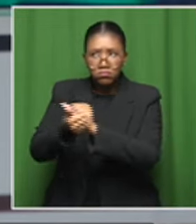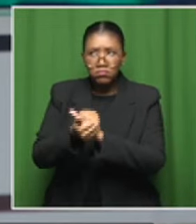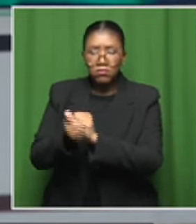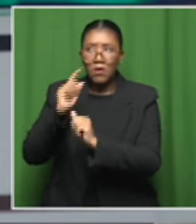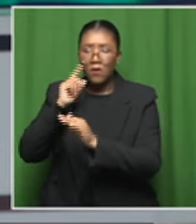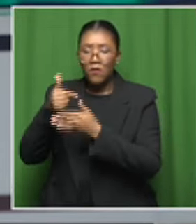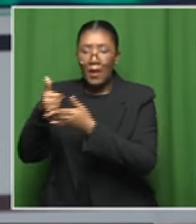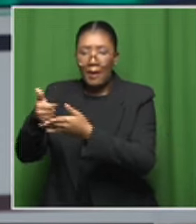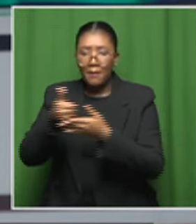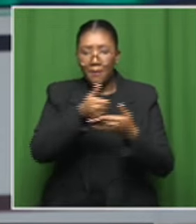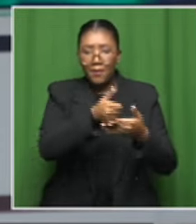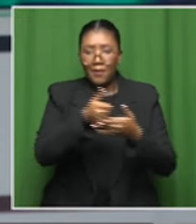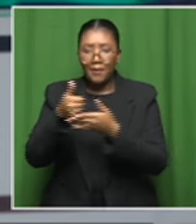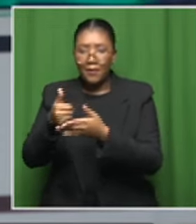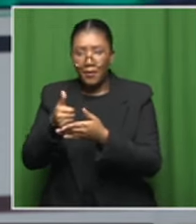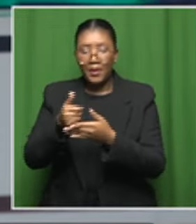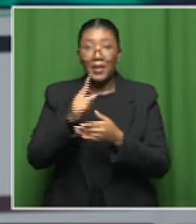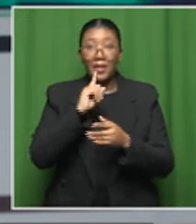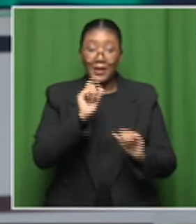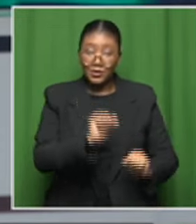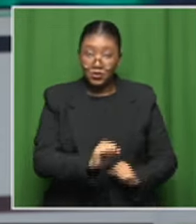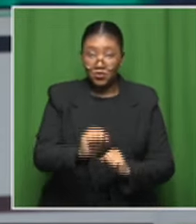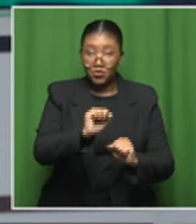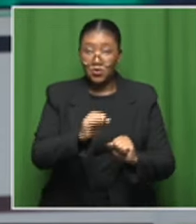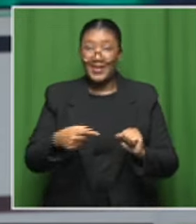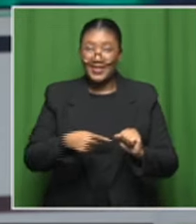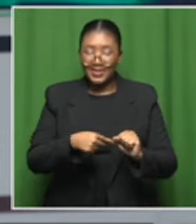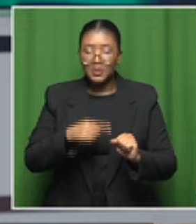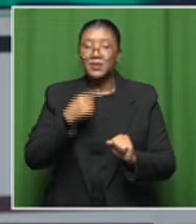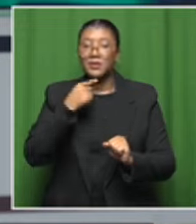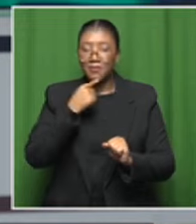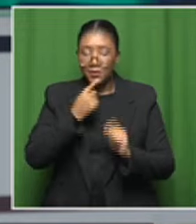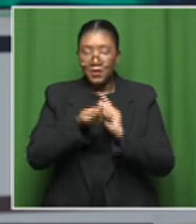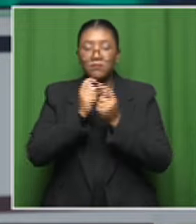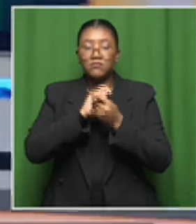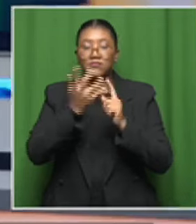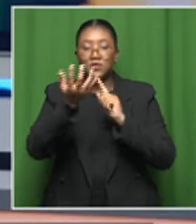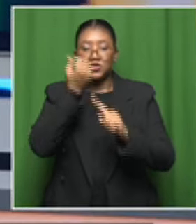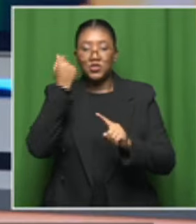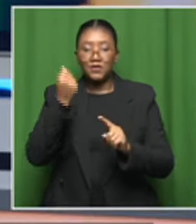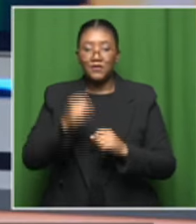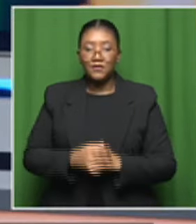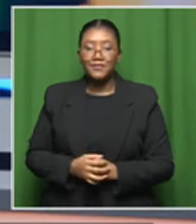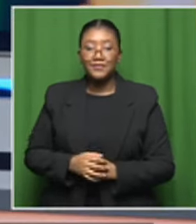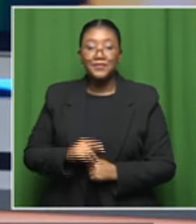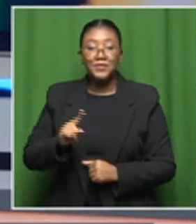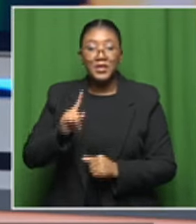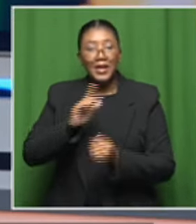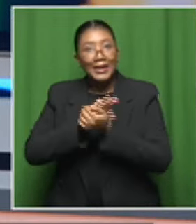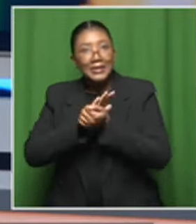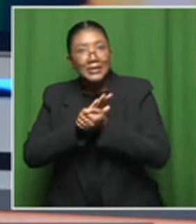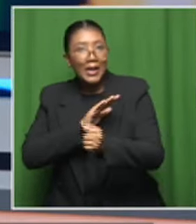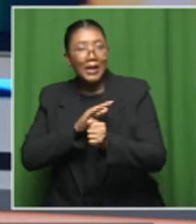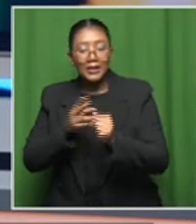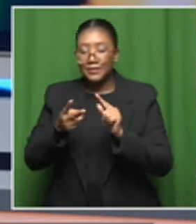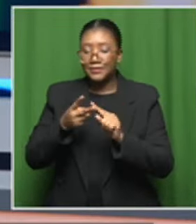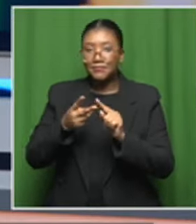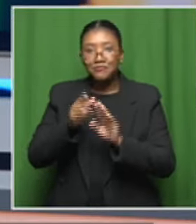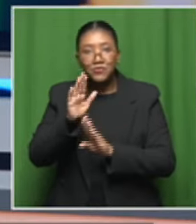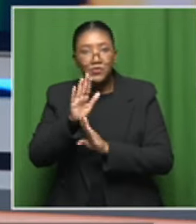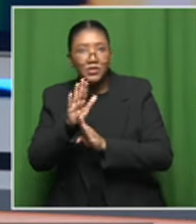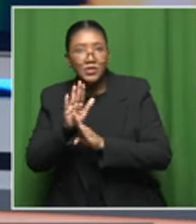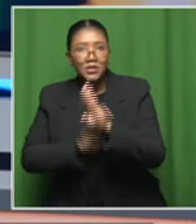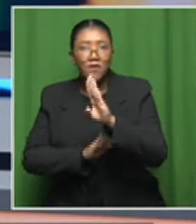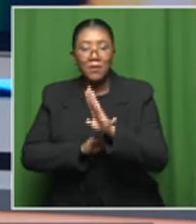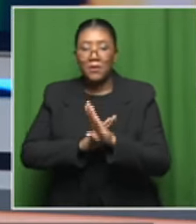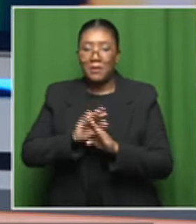in making sure that this strategy is realized. You want to make sure that talent pathways are there, development is there, but even if we just